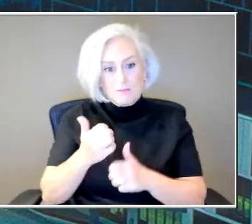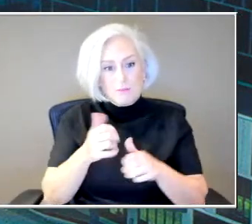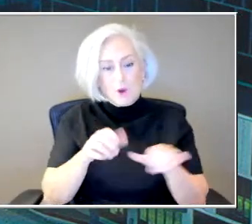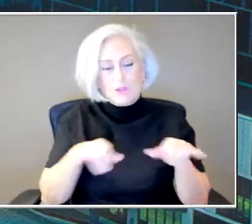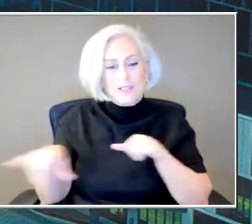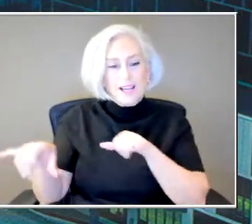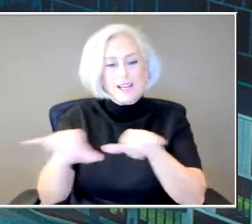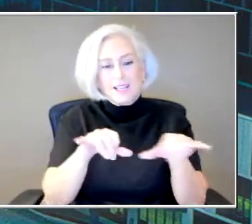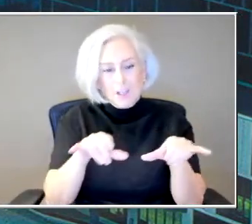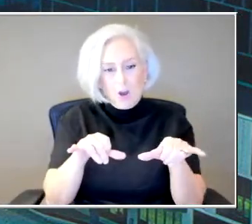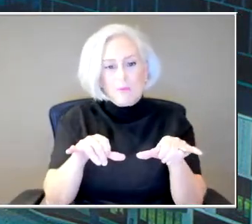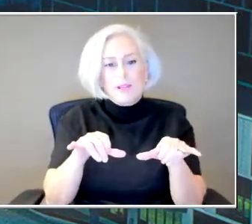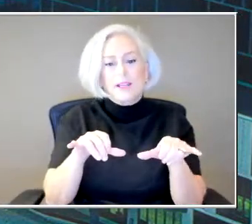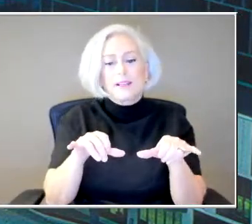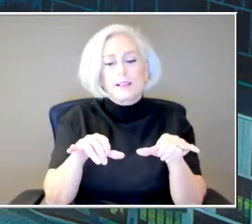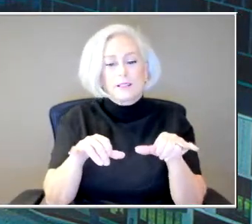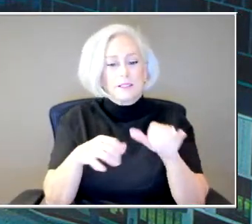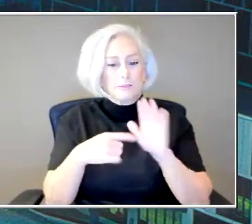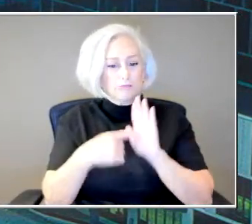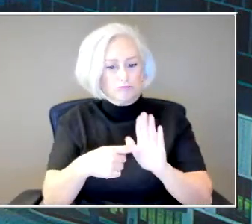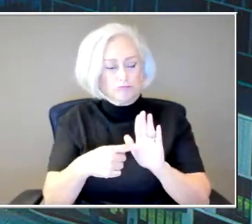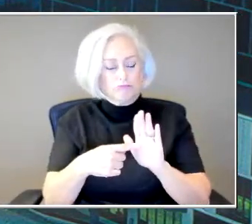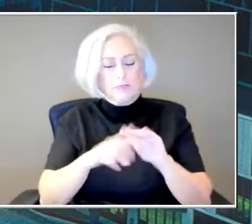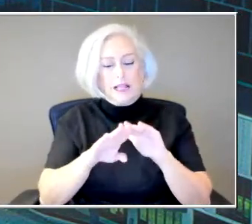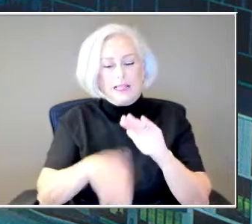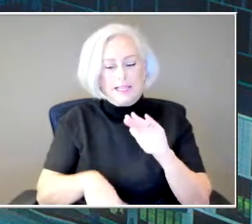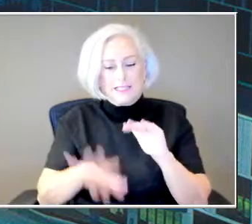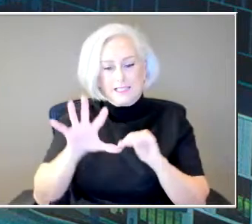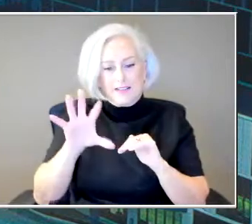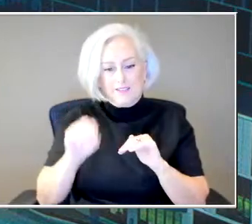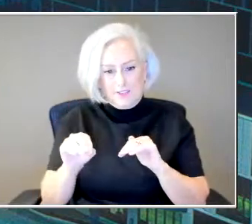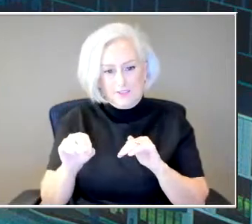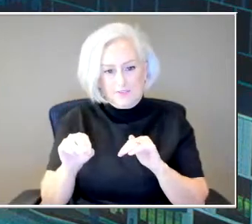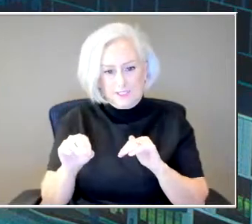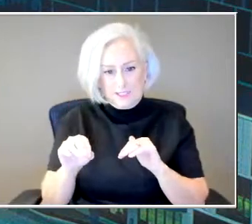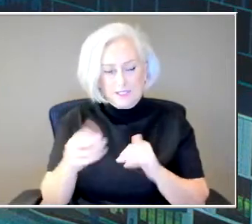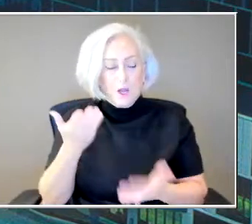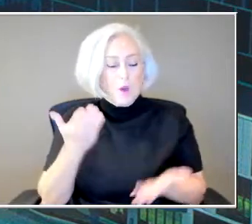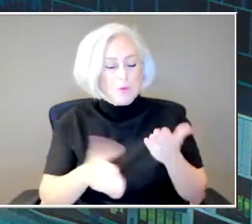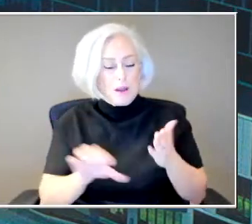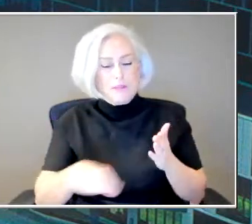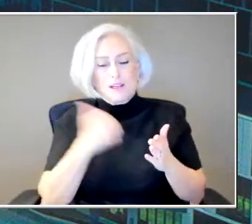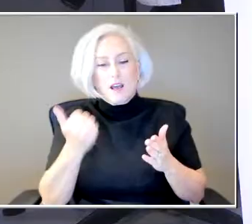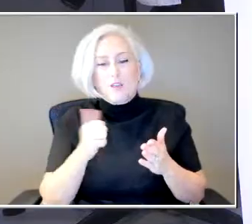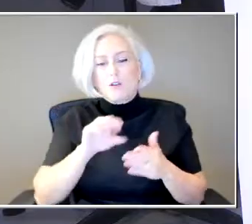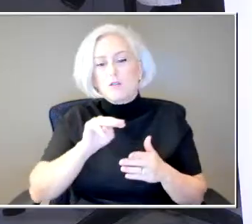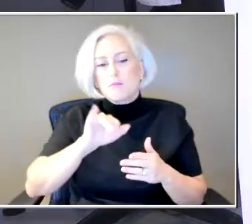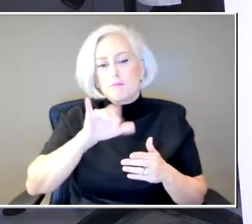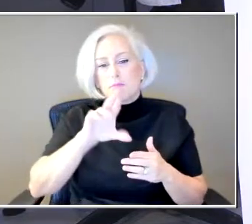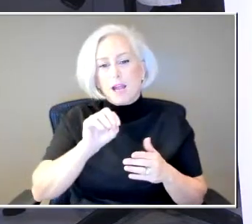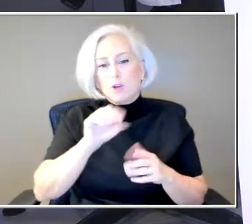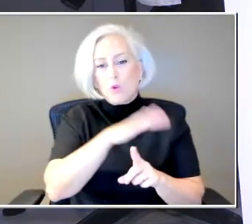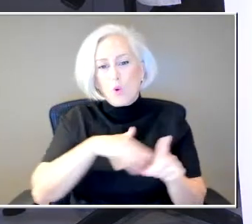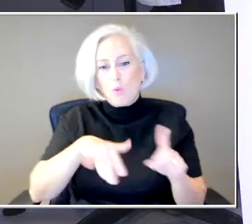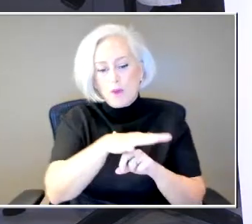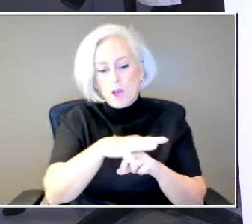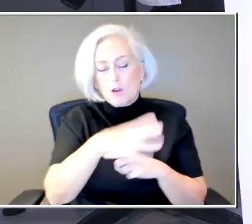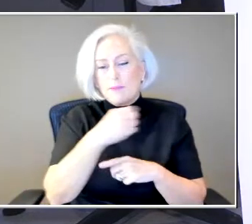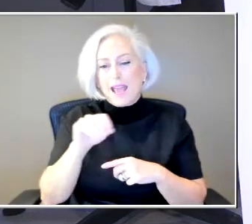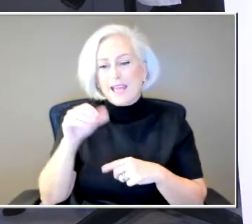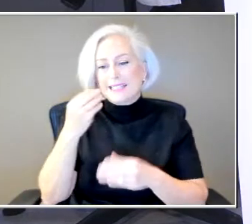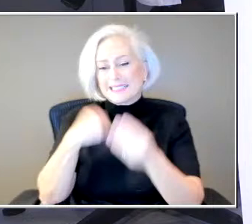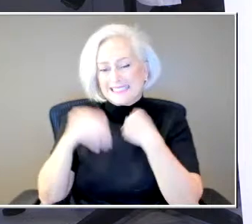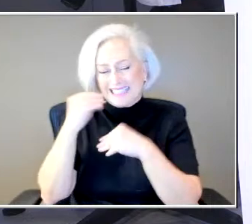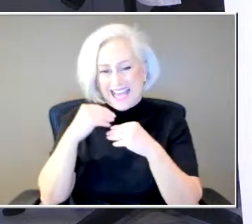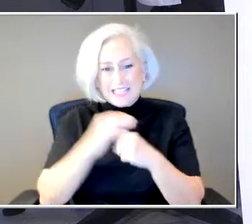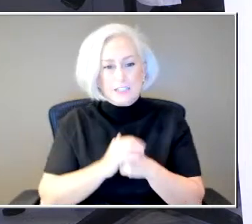of 50, but although it's also probably microbiome and diet and other factors. All right, what do you want people to really take away